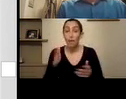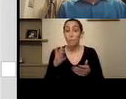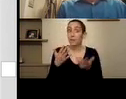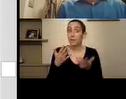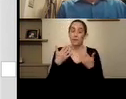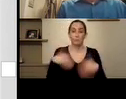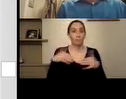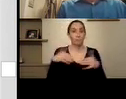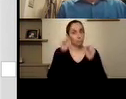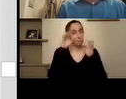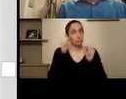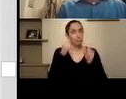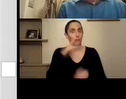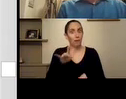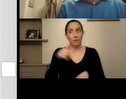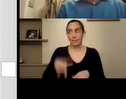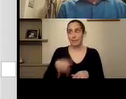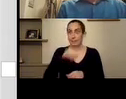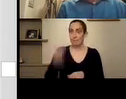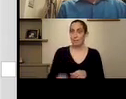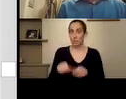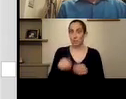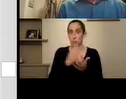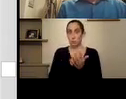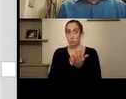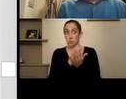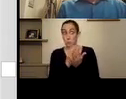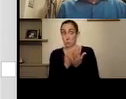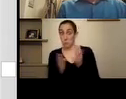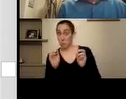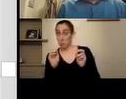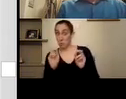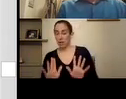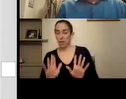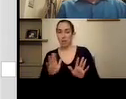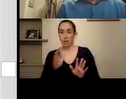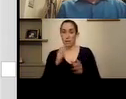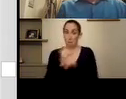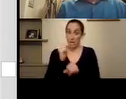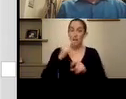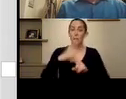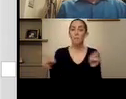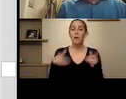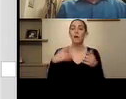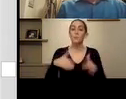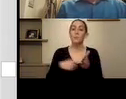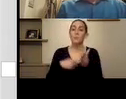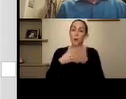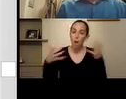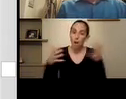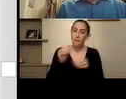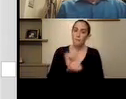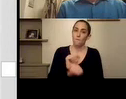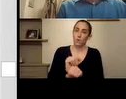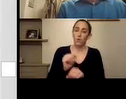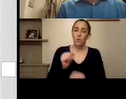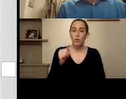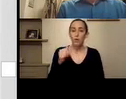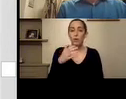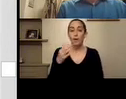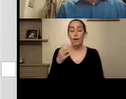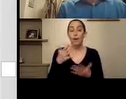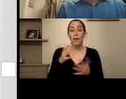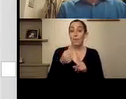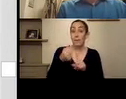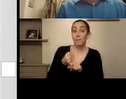end, but that took a lot of work and a lot of effort. I know folks on this call know that well, and the impact that's